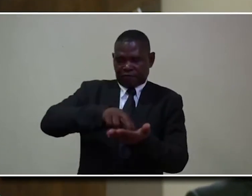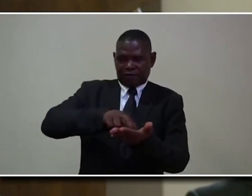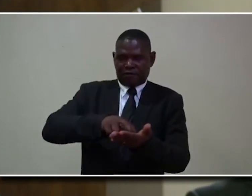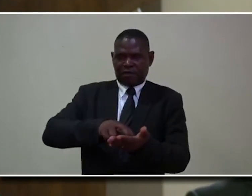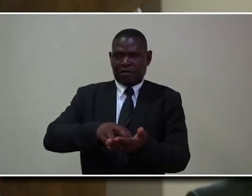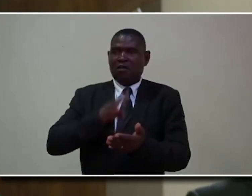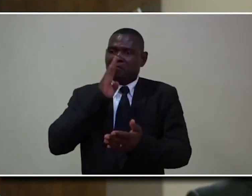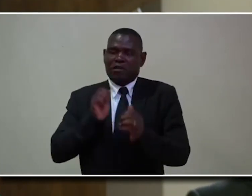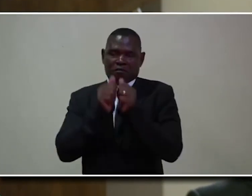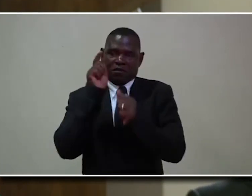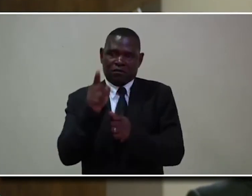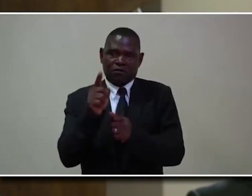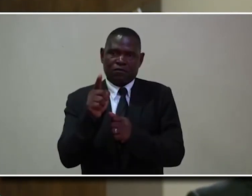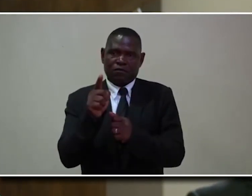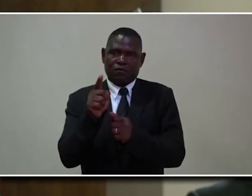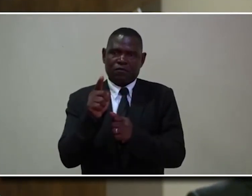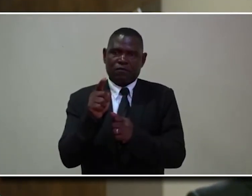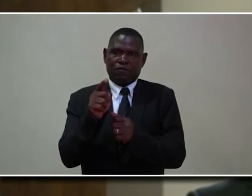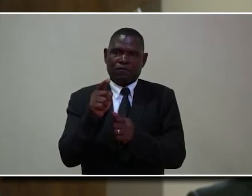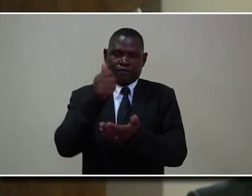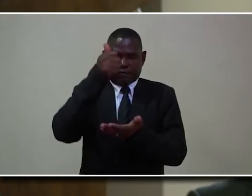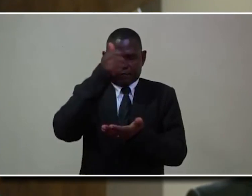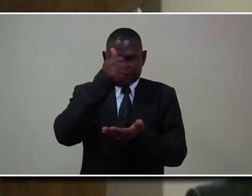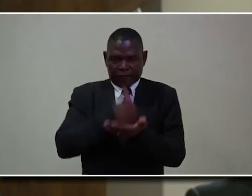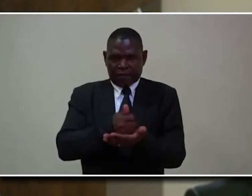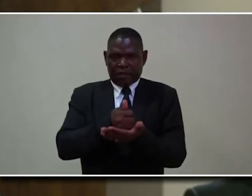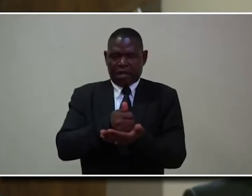with you. Amen. Amen.